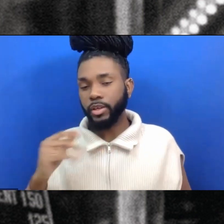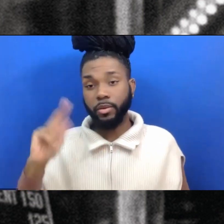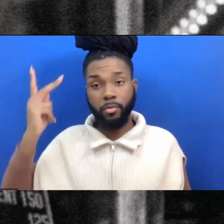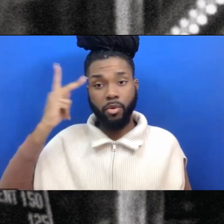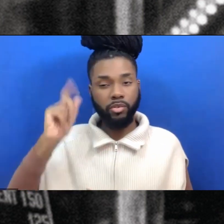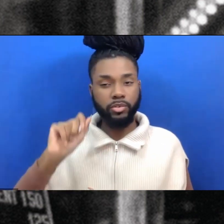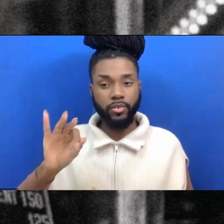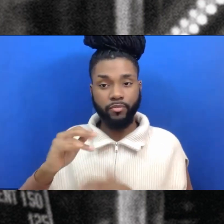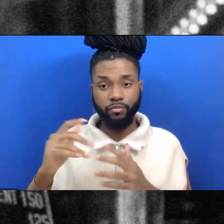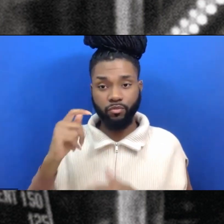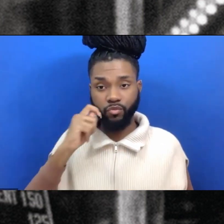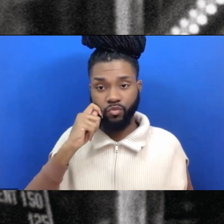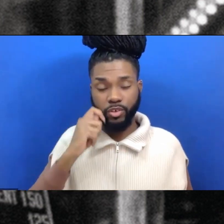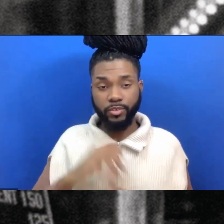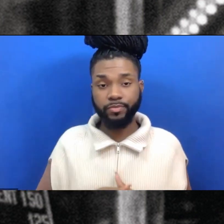Race,